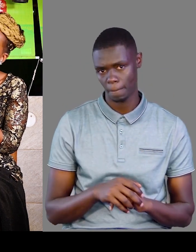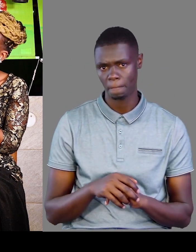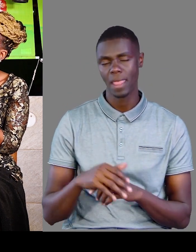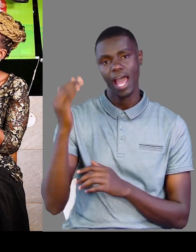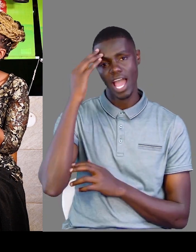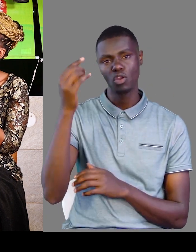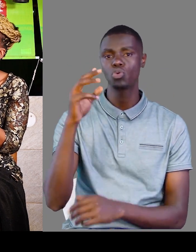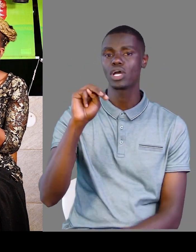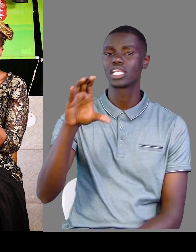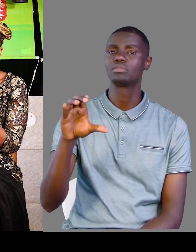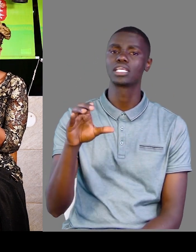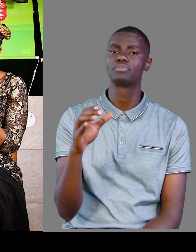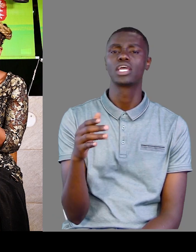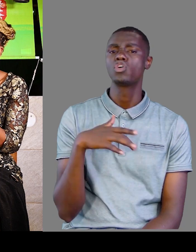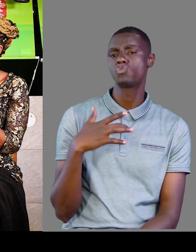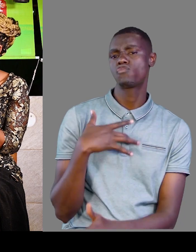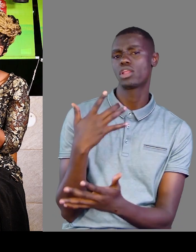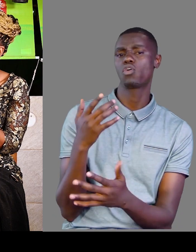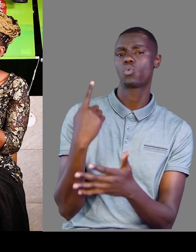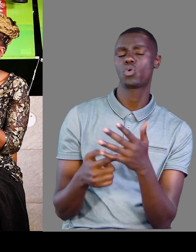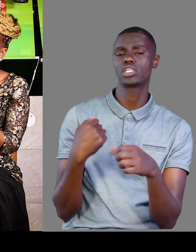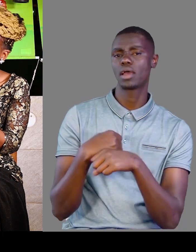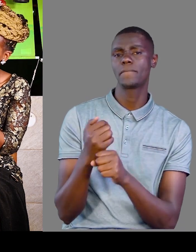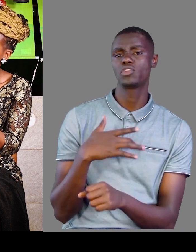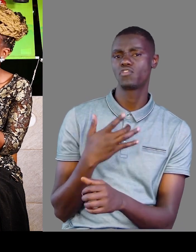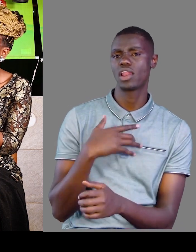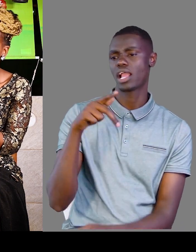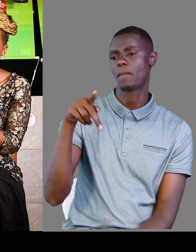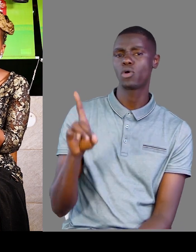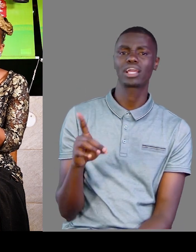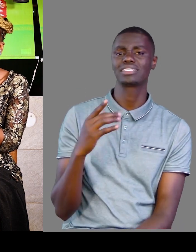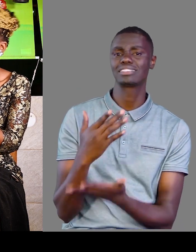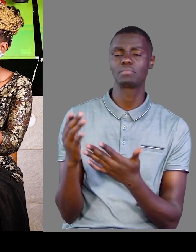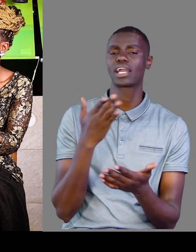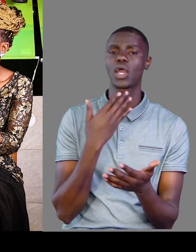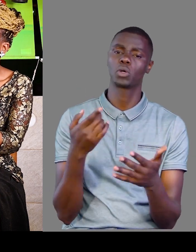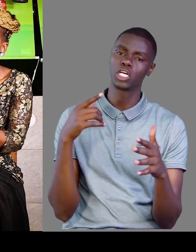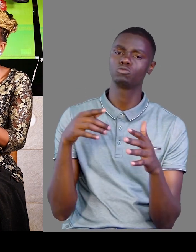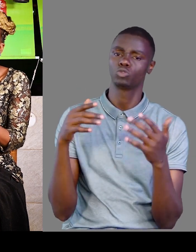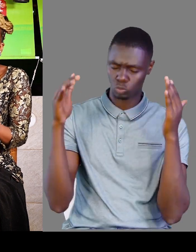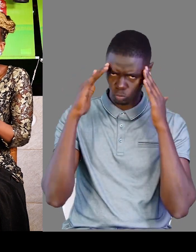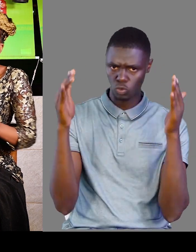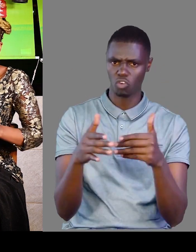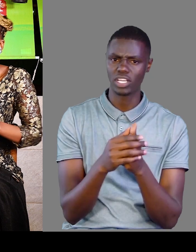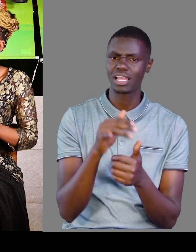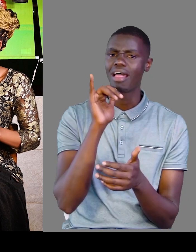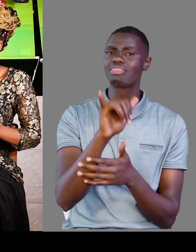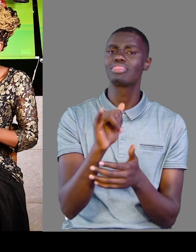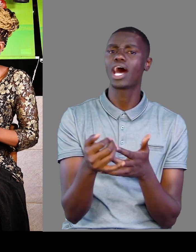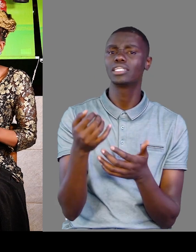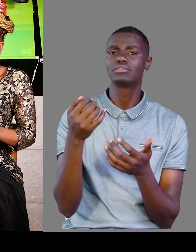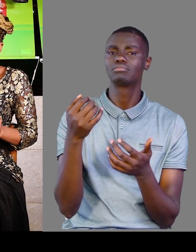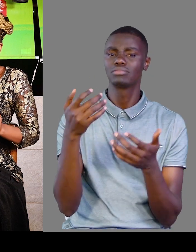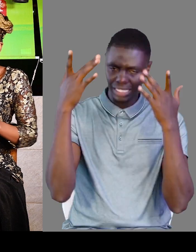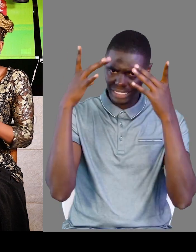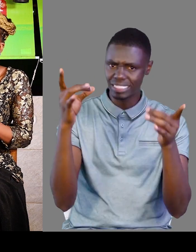as an MC. How did you feel like, or what made you feel like podcast is something I really want to go into? How did that even come to mind?